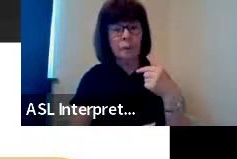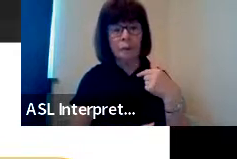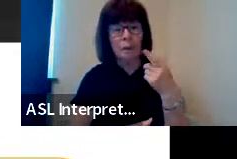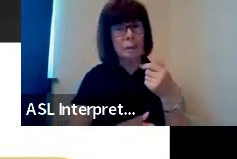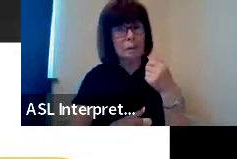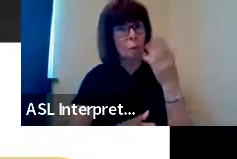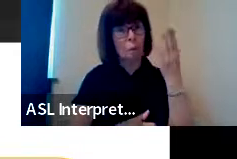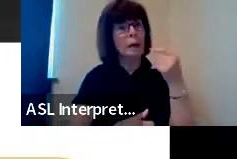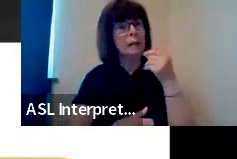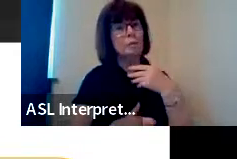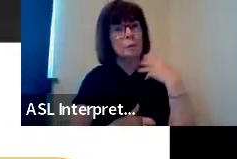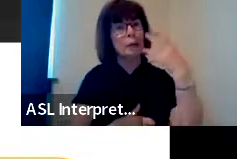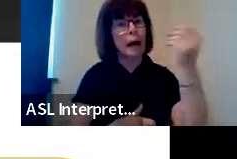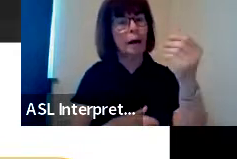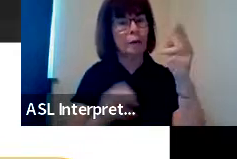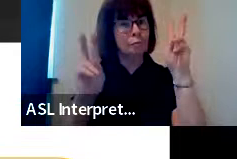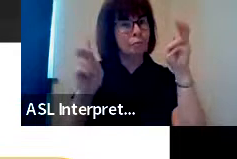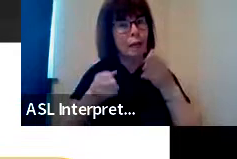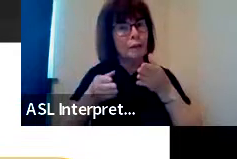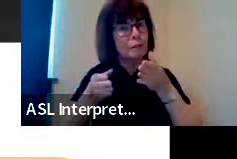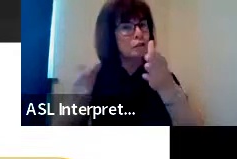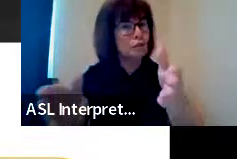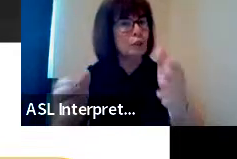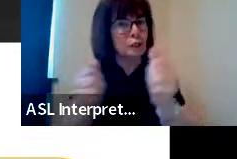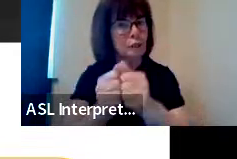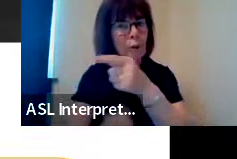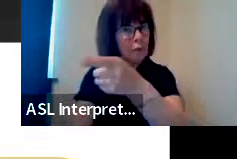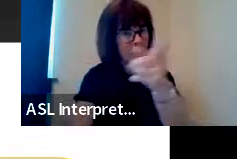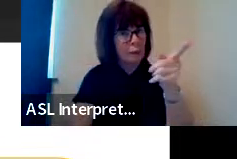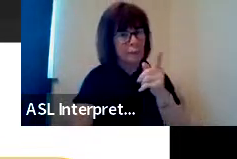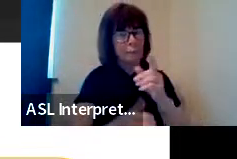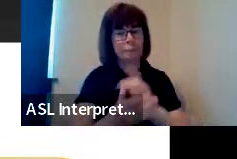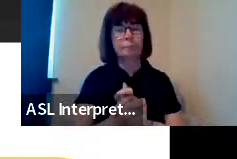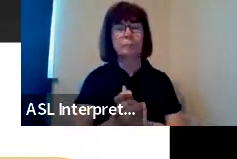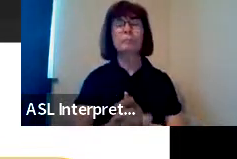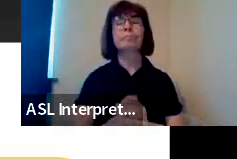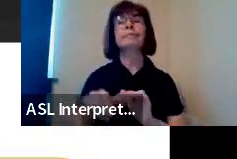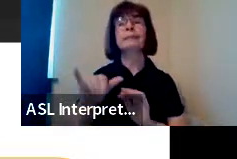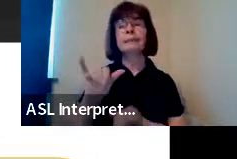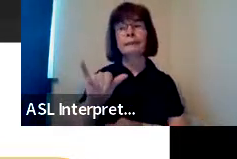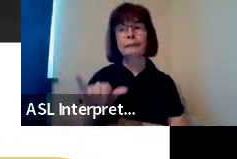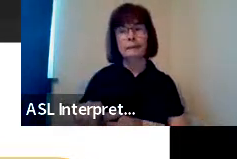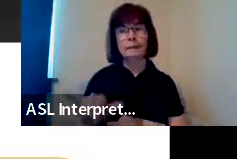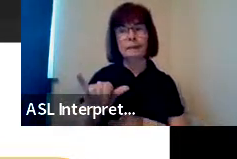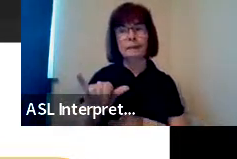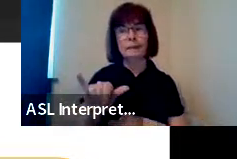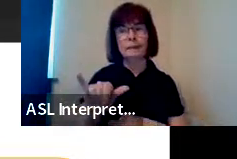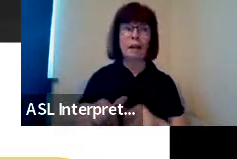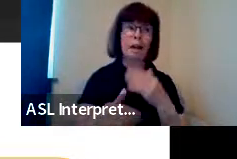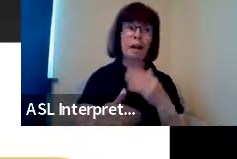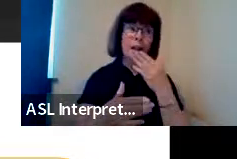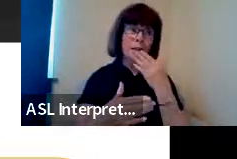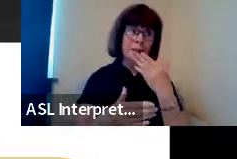them. And anyway, I'm complete. Yeah, absolutely. Thank you for